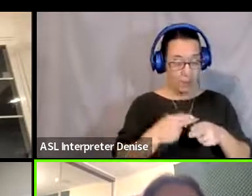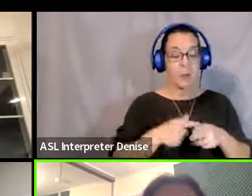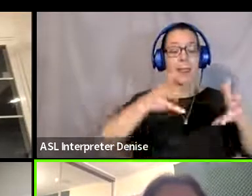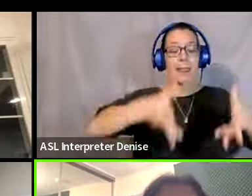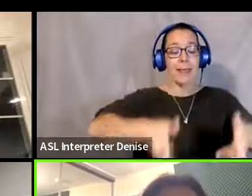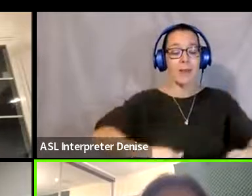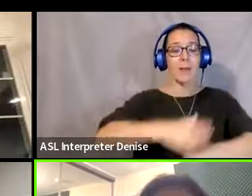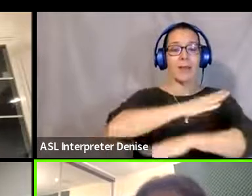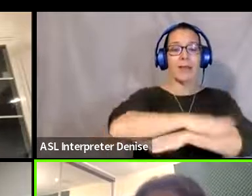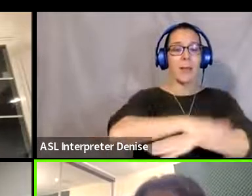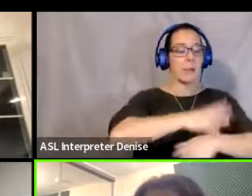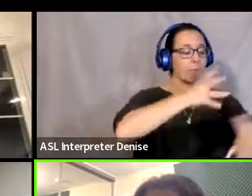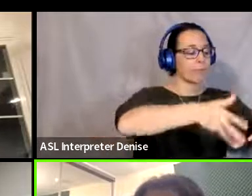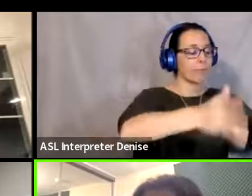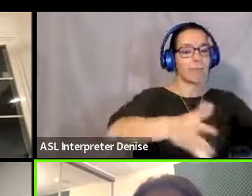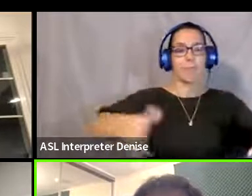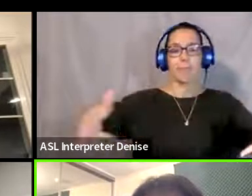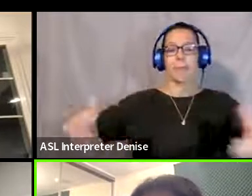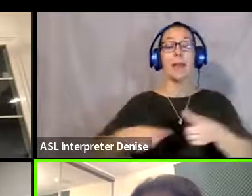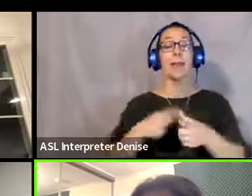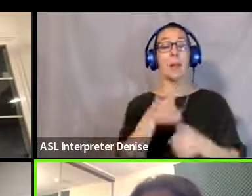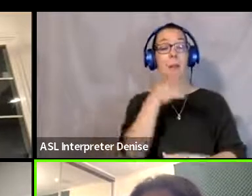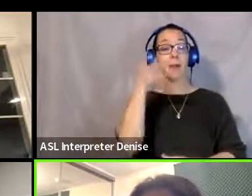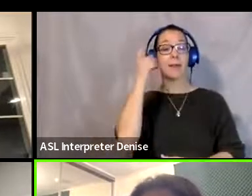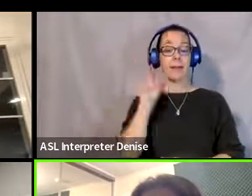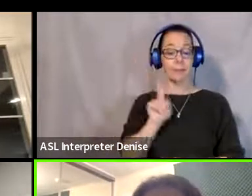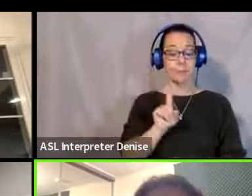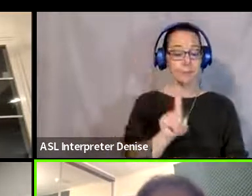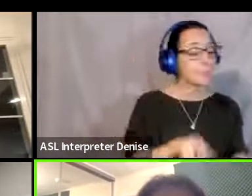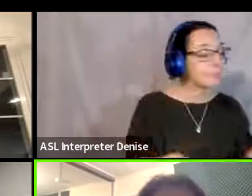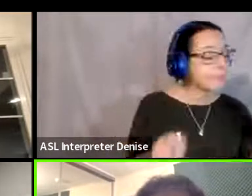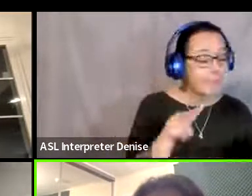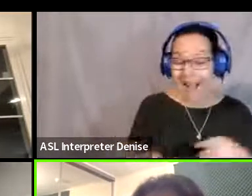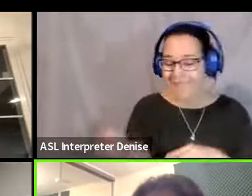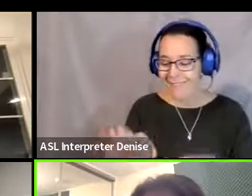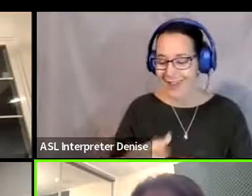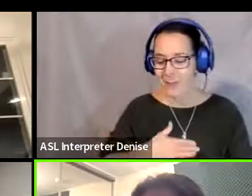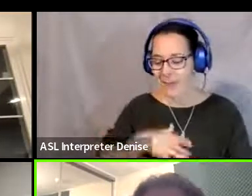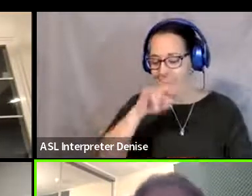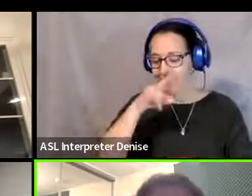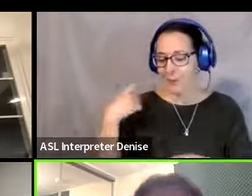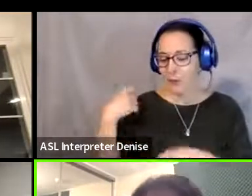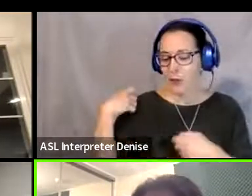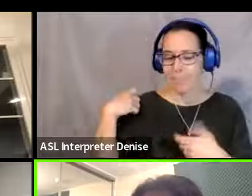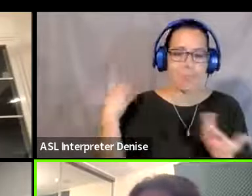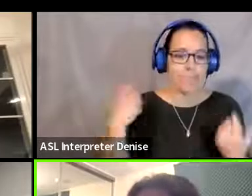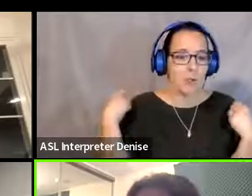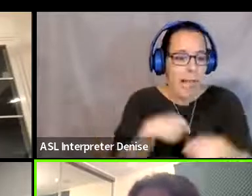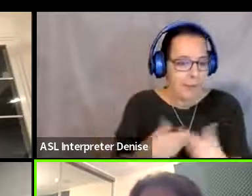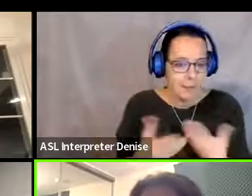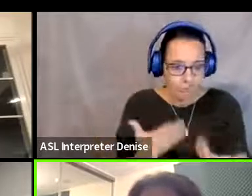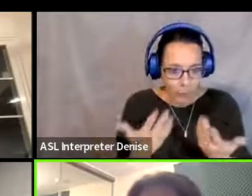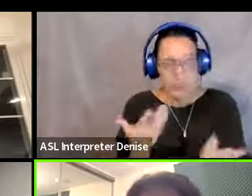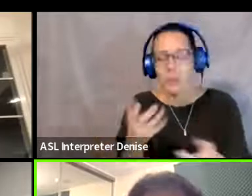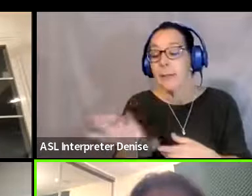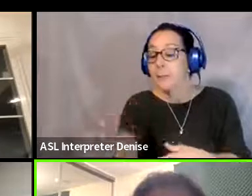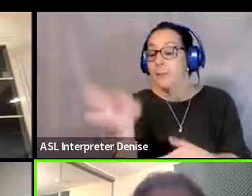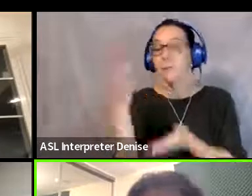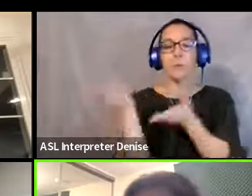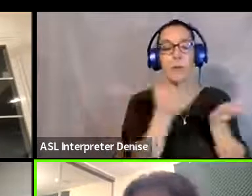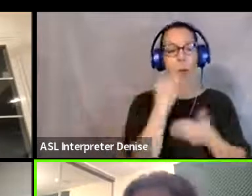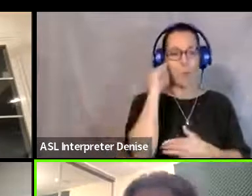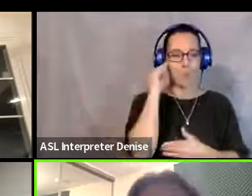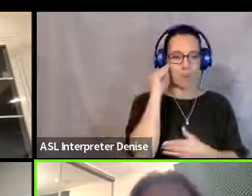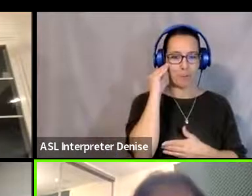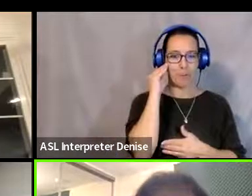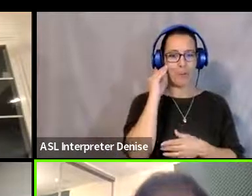parents can grab it and go. So the dates are being posted now on Facebook, and I'm repeating that